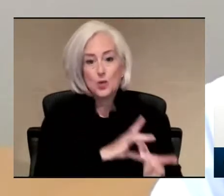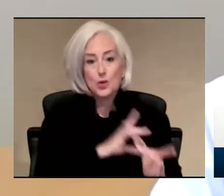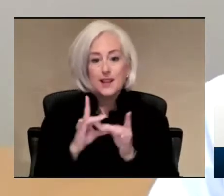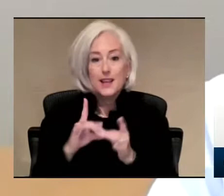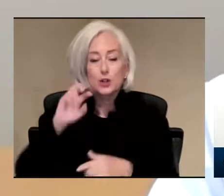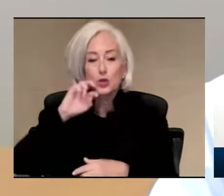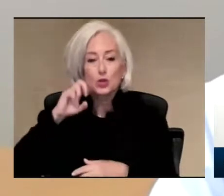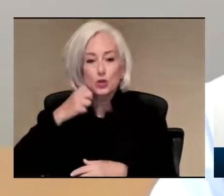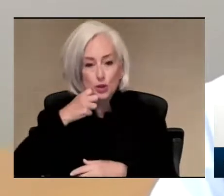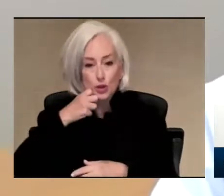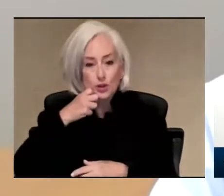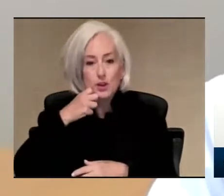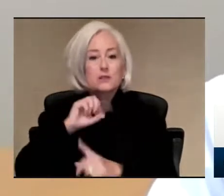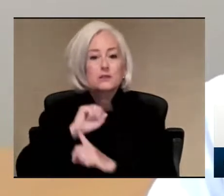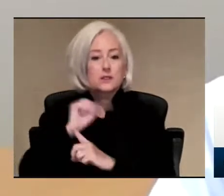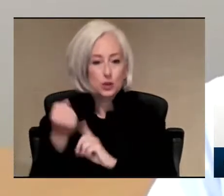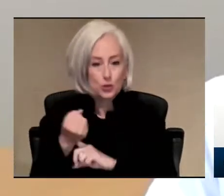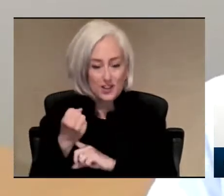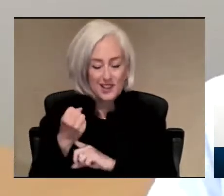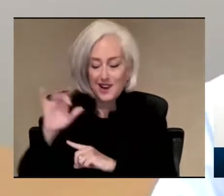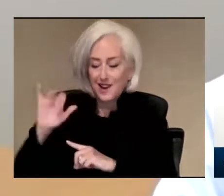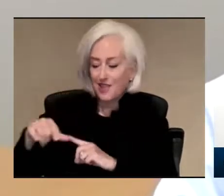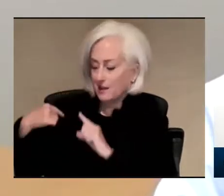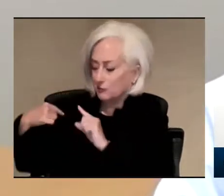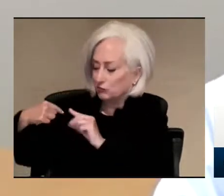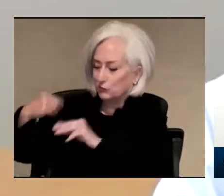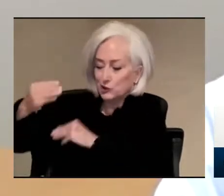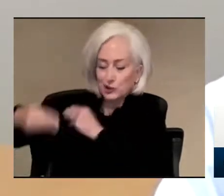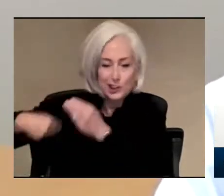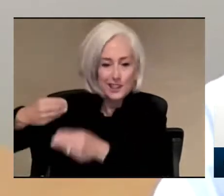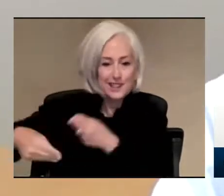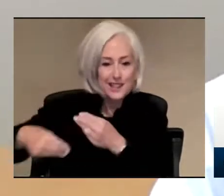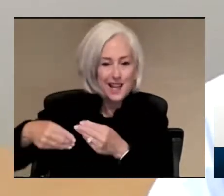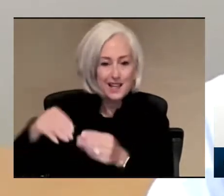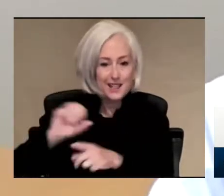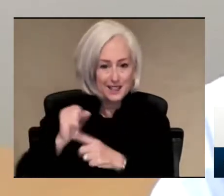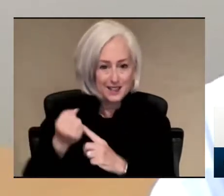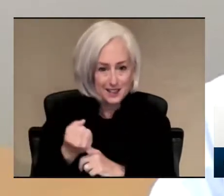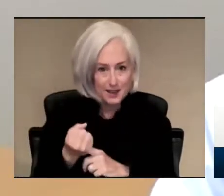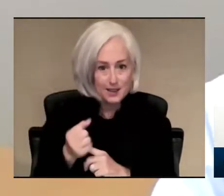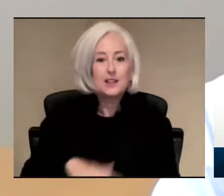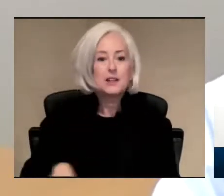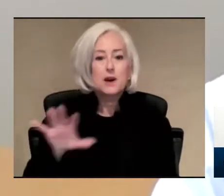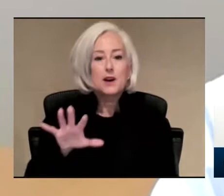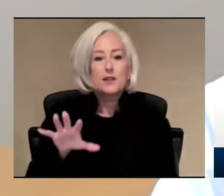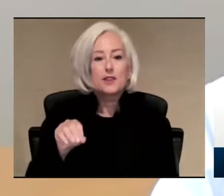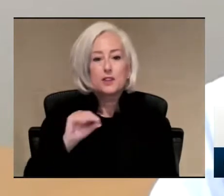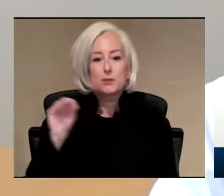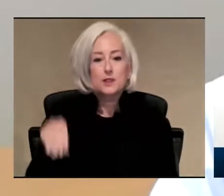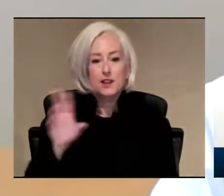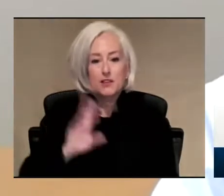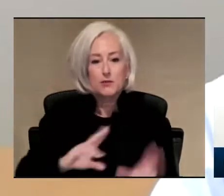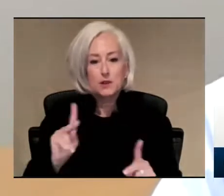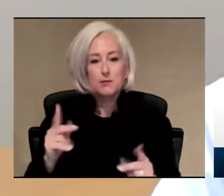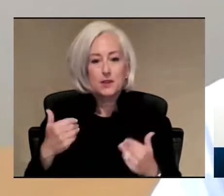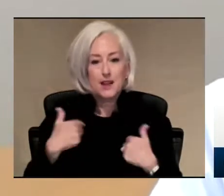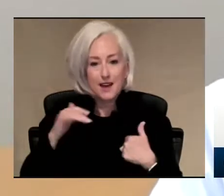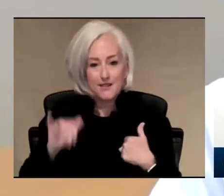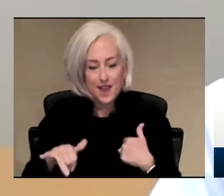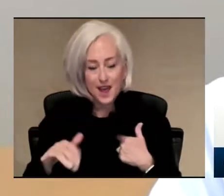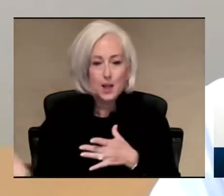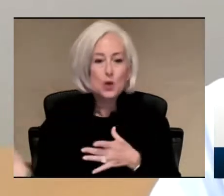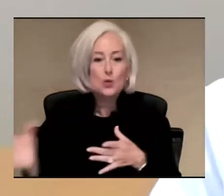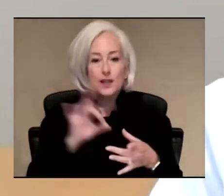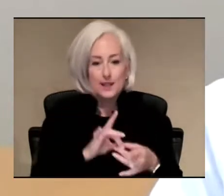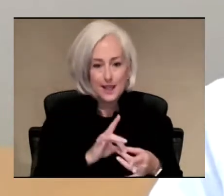condition. Unfortunately, about 50% of them, the patients who have myotonic dystrophy, have cardiac involvement where the heart